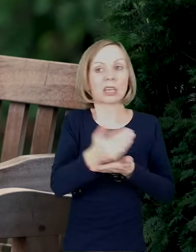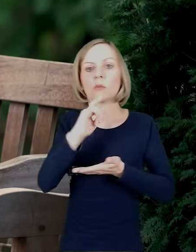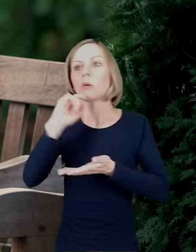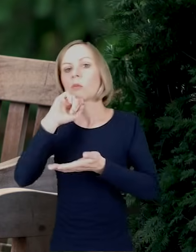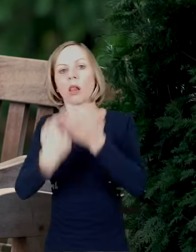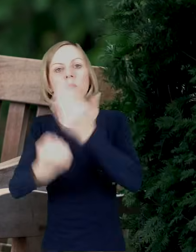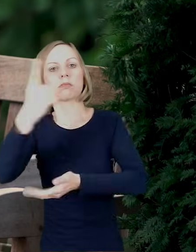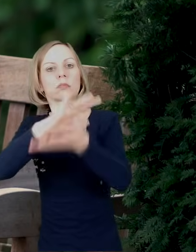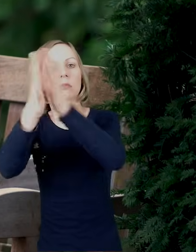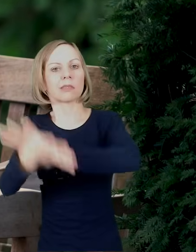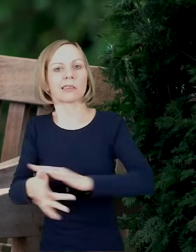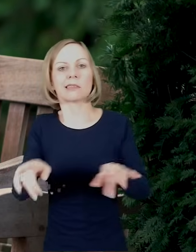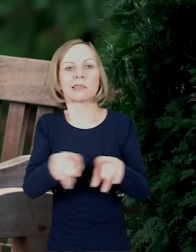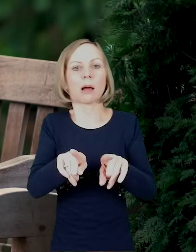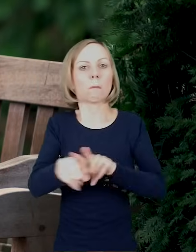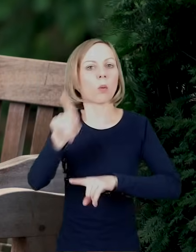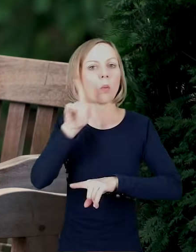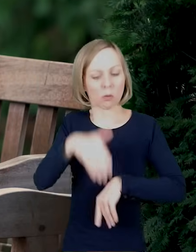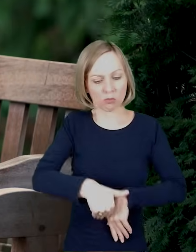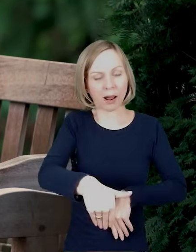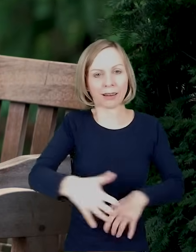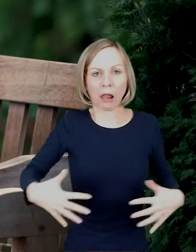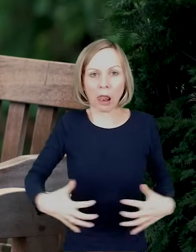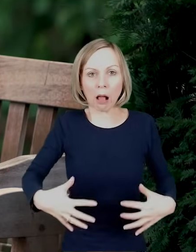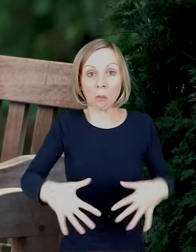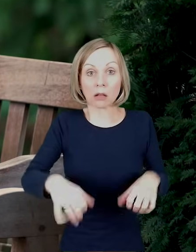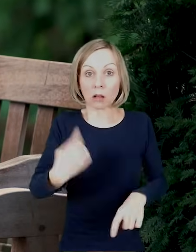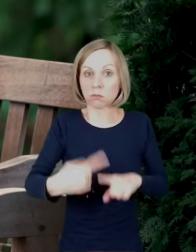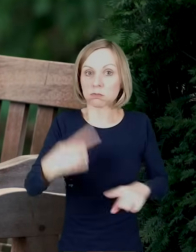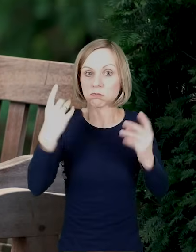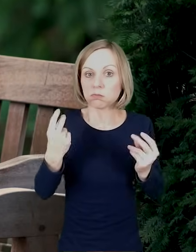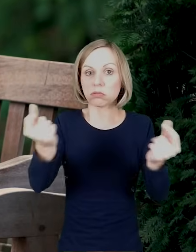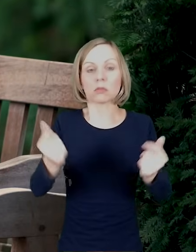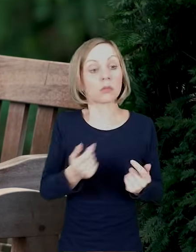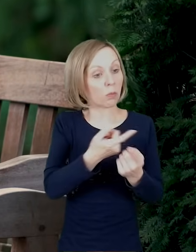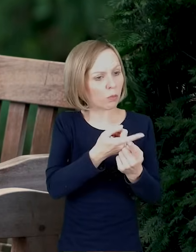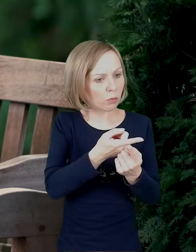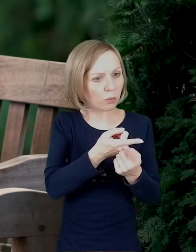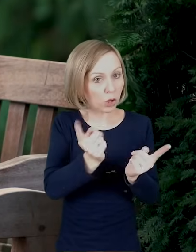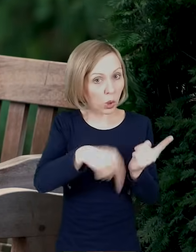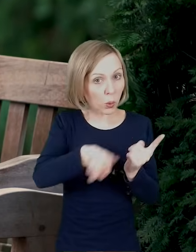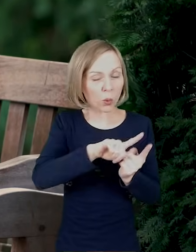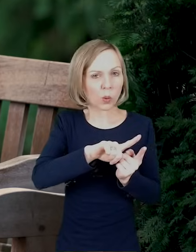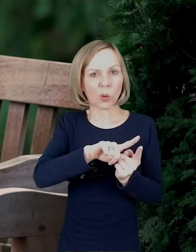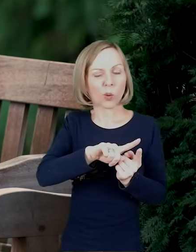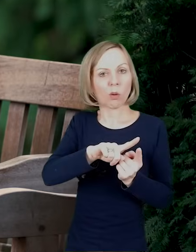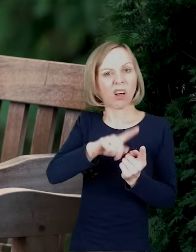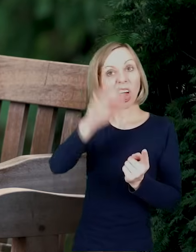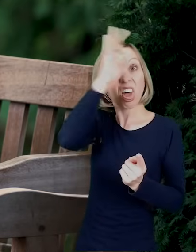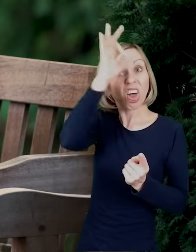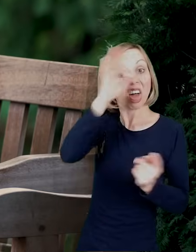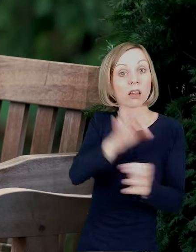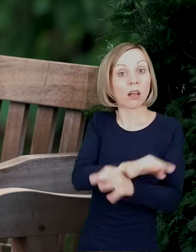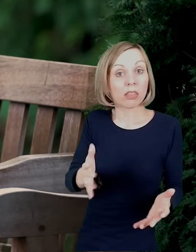will come upon them, as labor pains come upon a pregnant woman, and there will be no escape. But you, beloved, are not in darkness